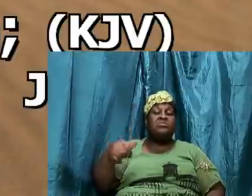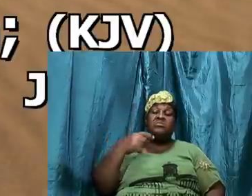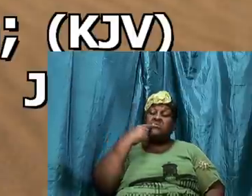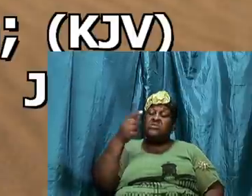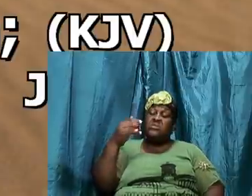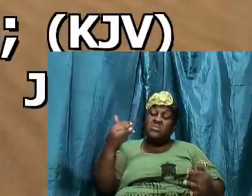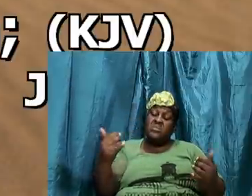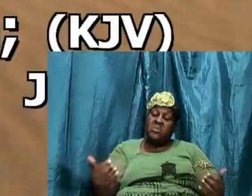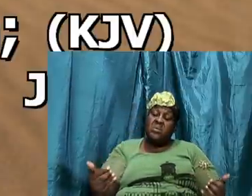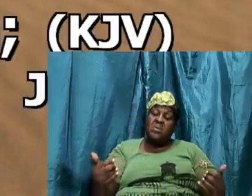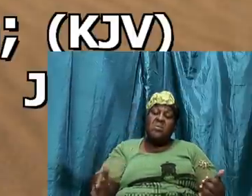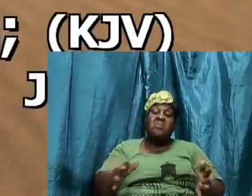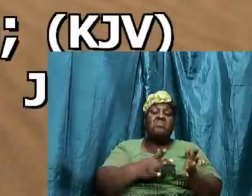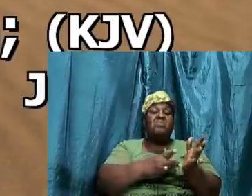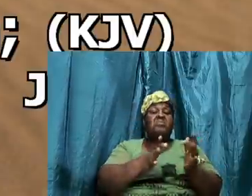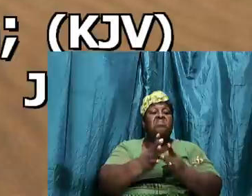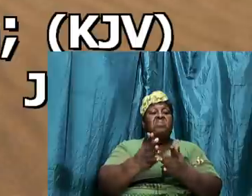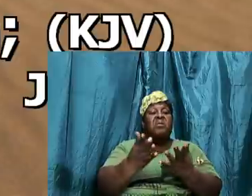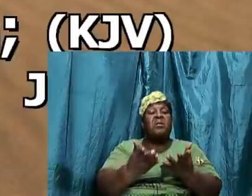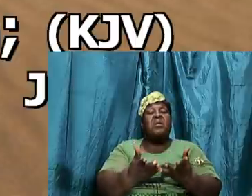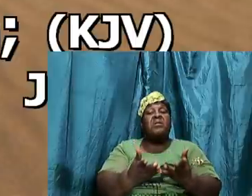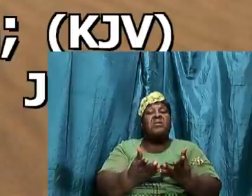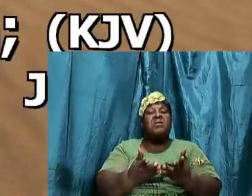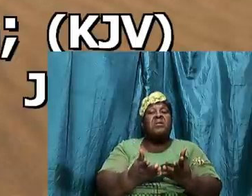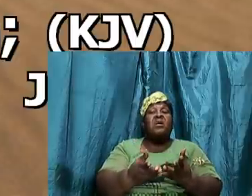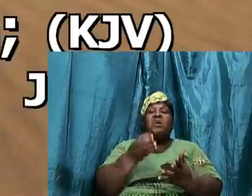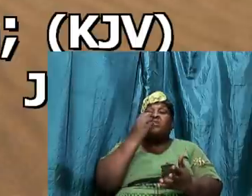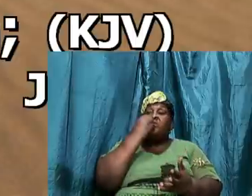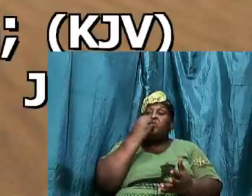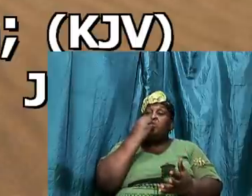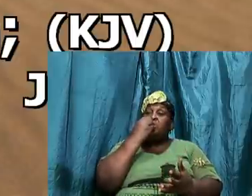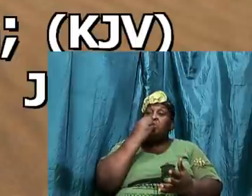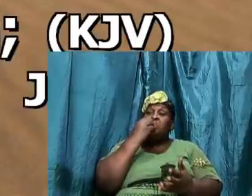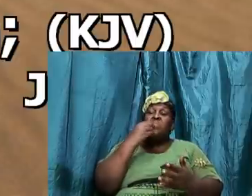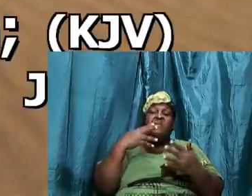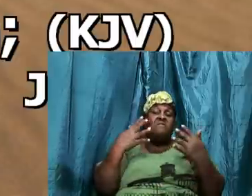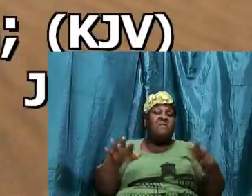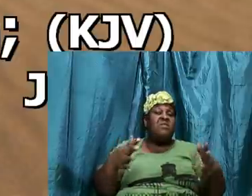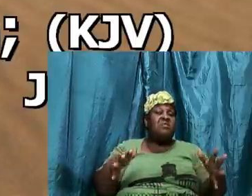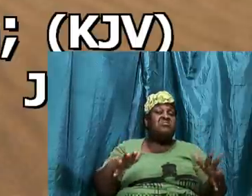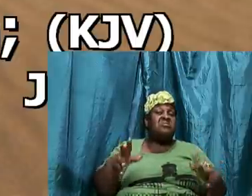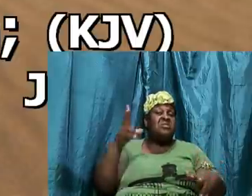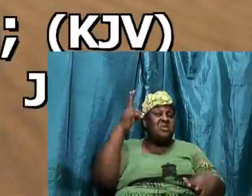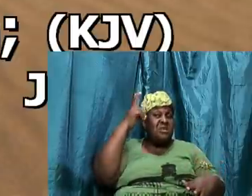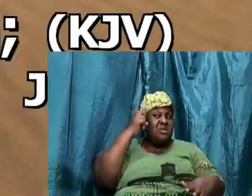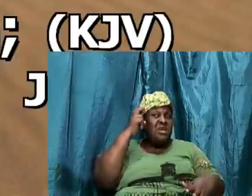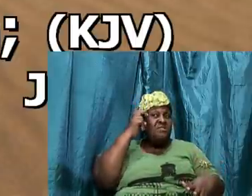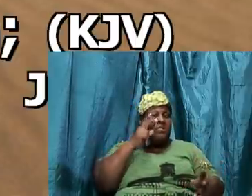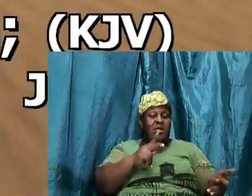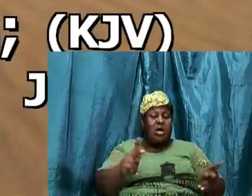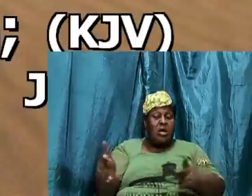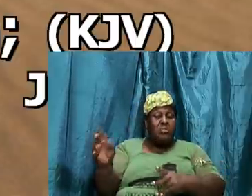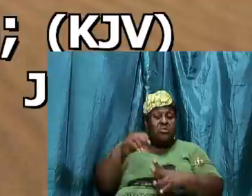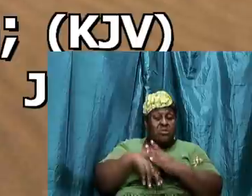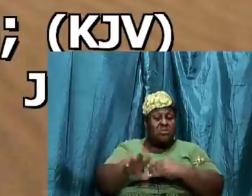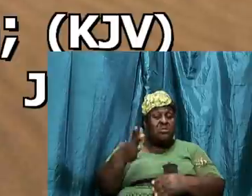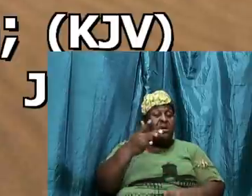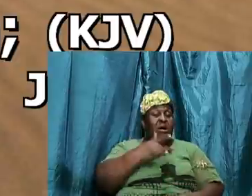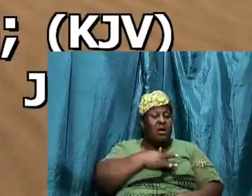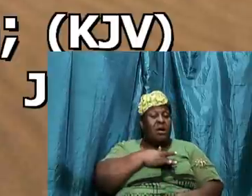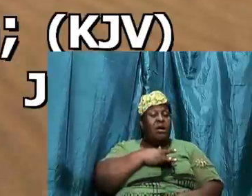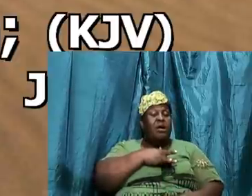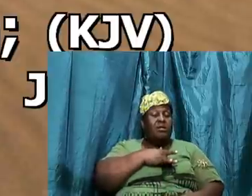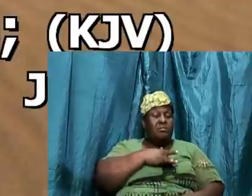says, what is written in the Bible. And supper being ended, the devil having now put into the heart of